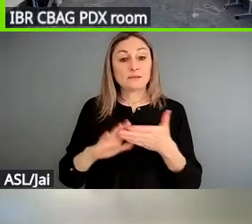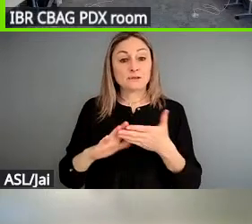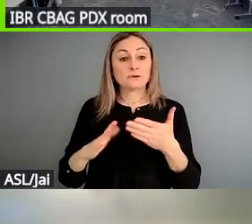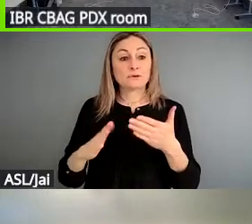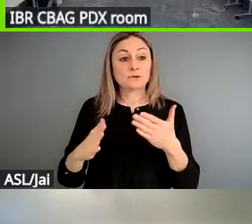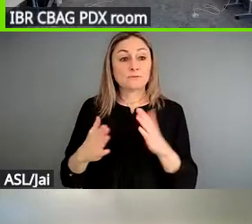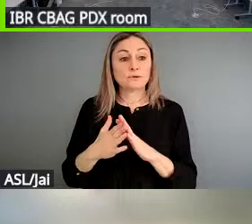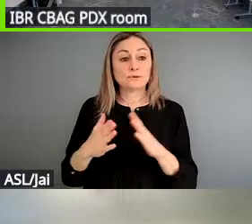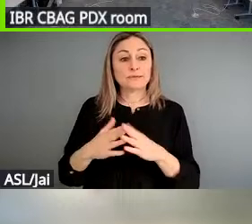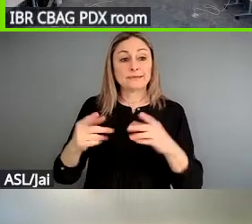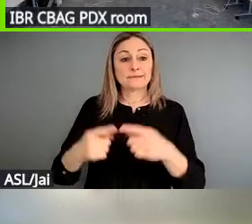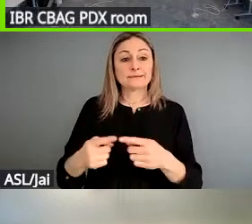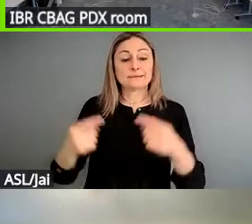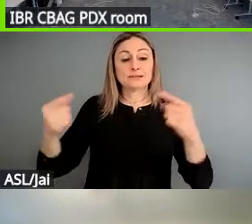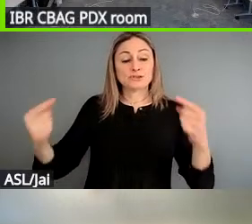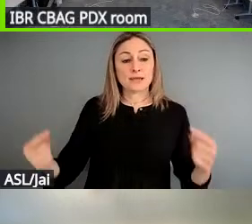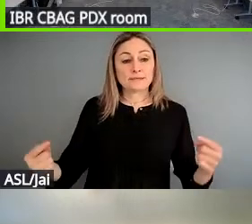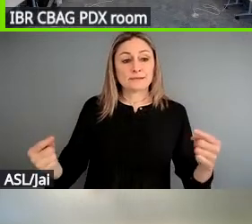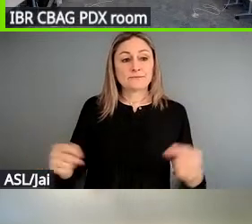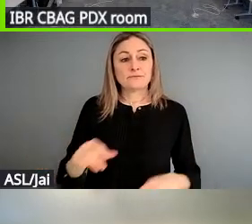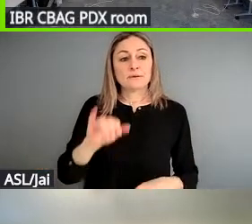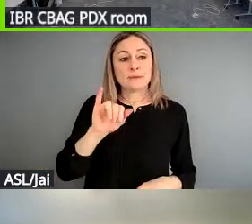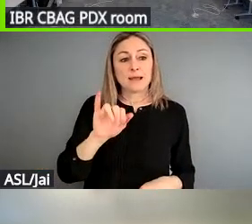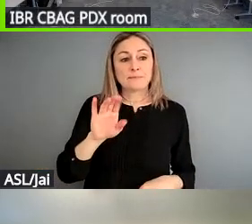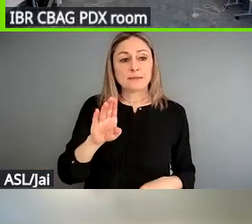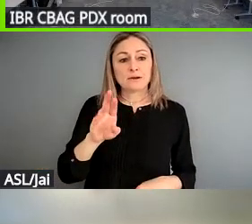develop in a smart way.